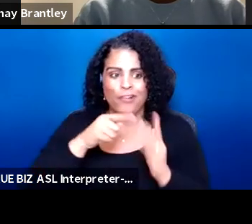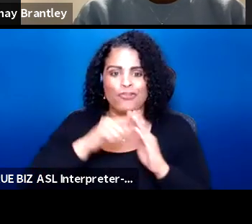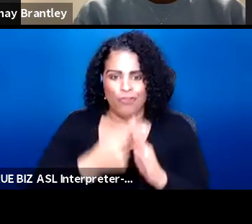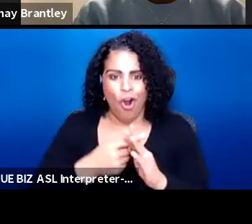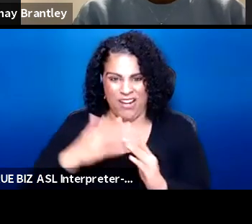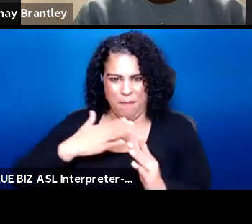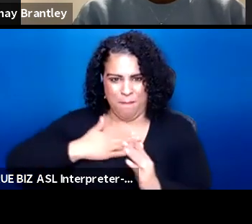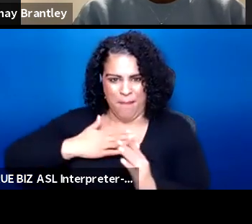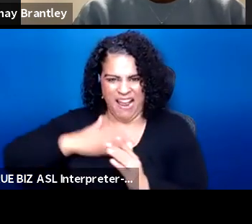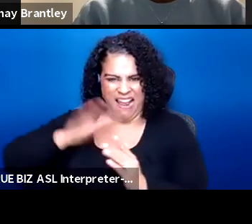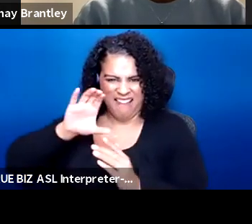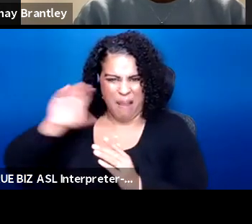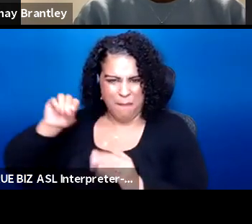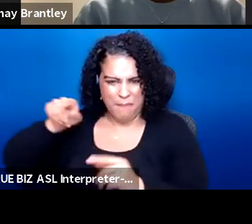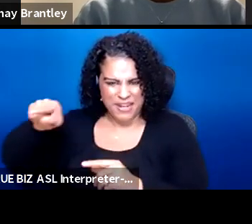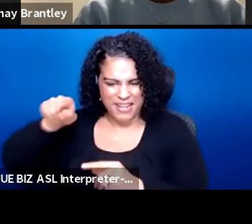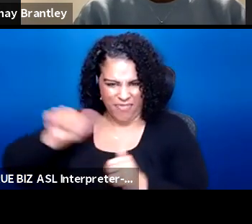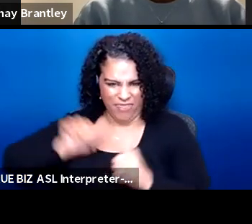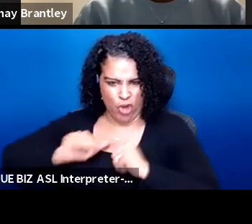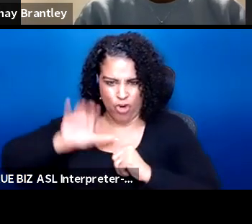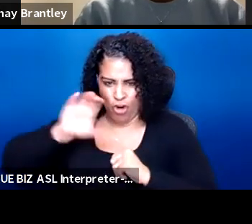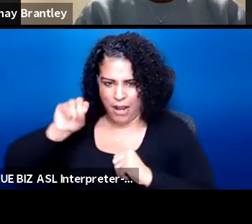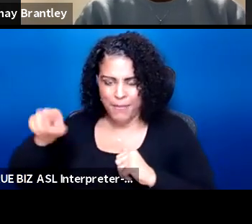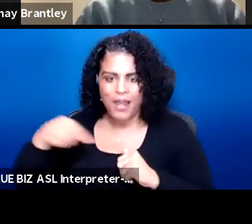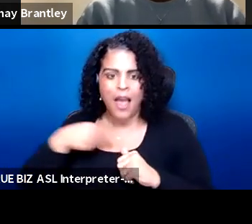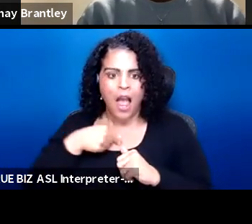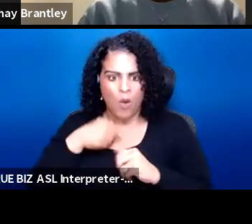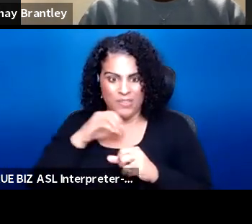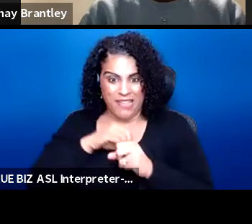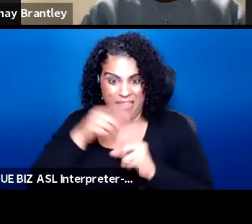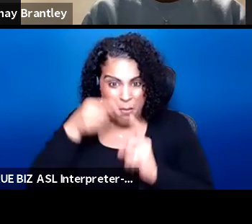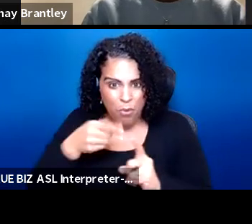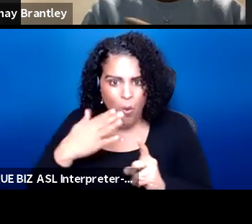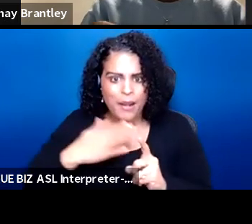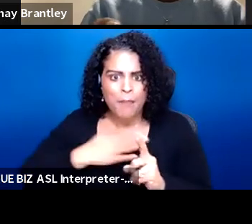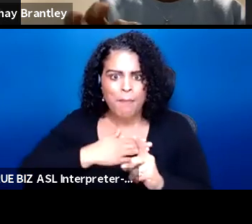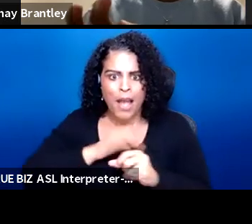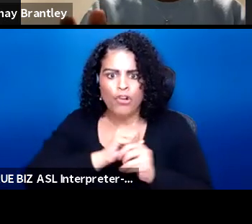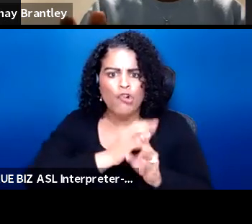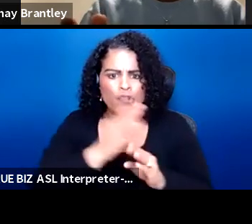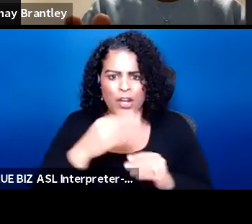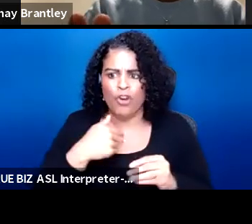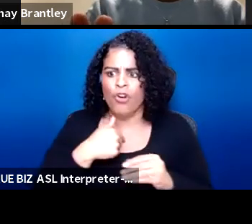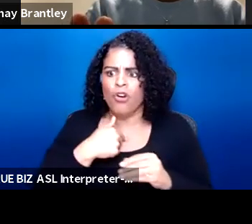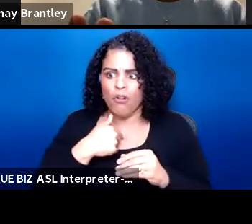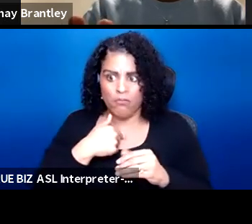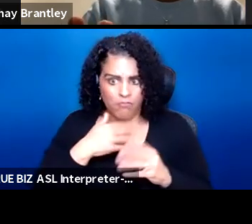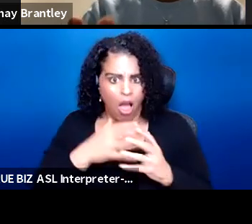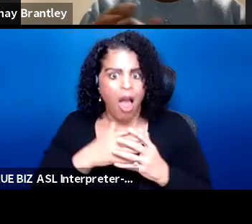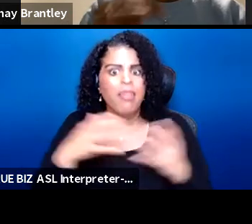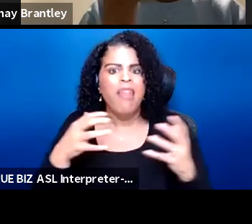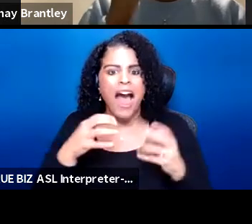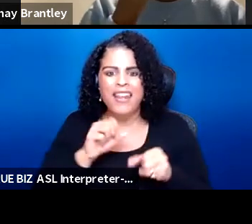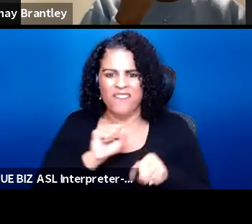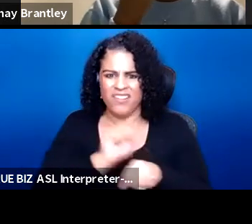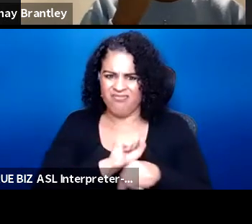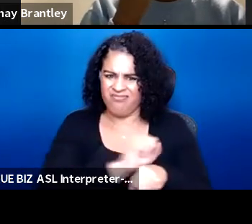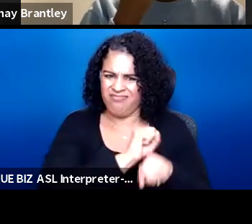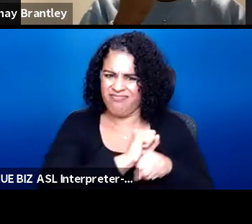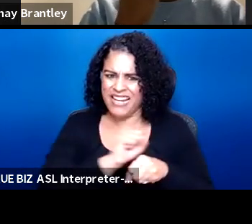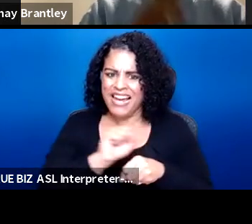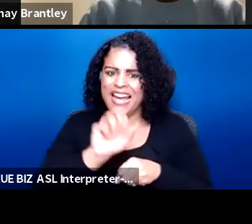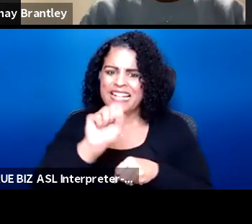Ambiance, you know, I was at a point in my career where I was getting a lot of gigs as a stagehand, and I